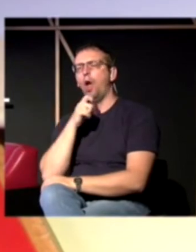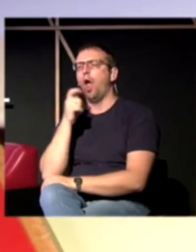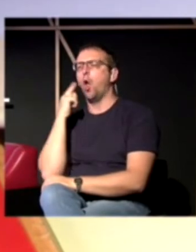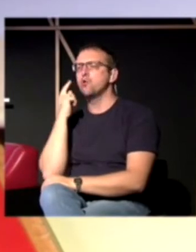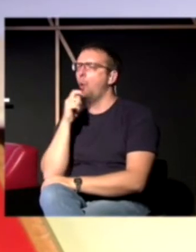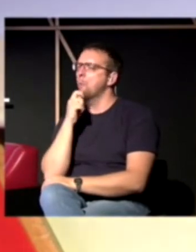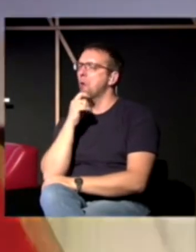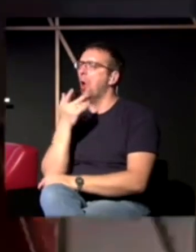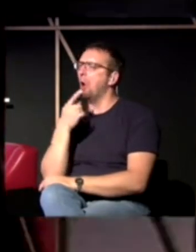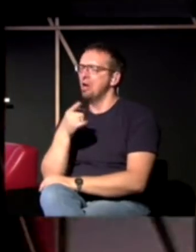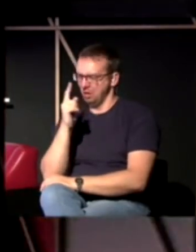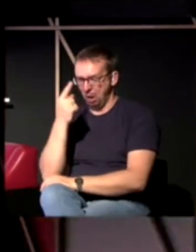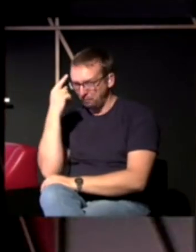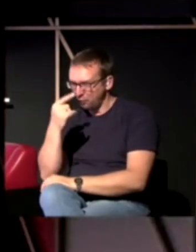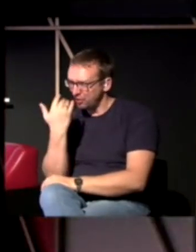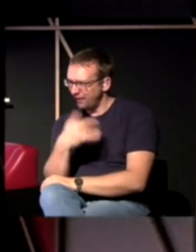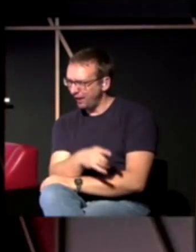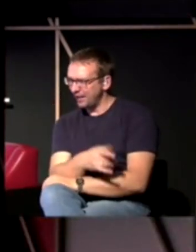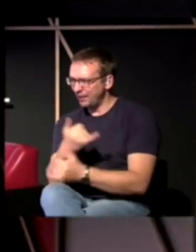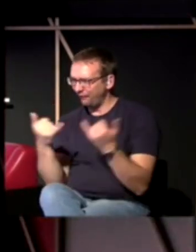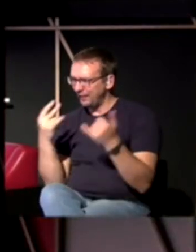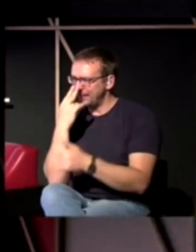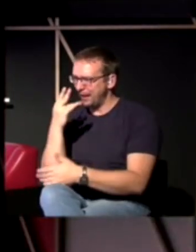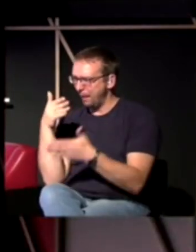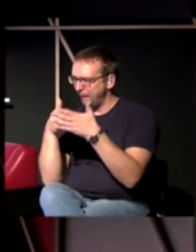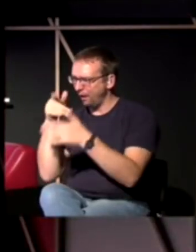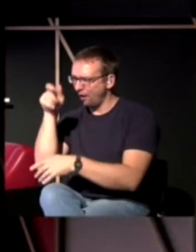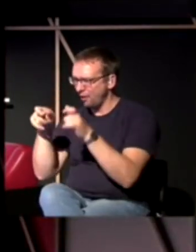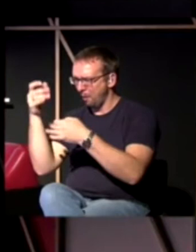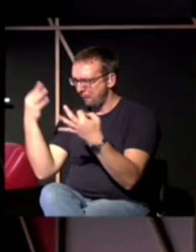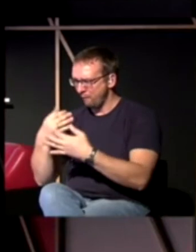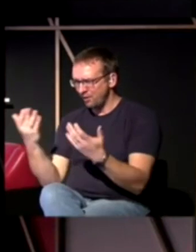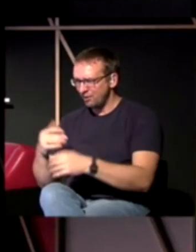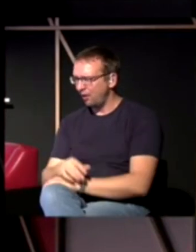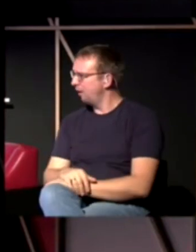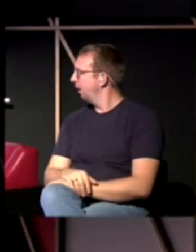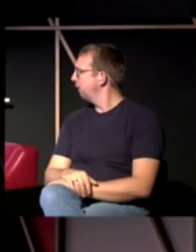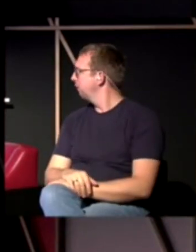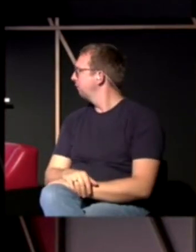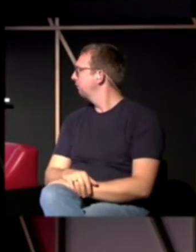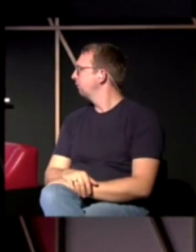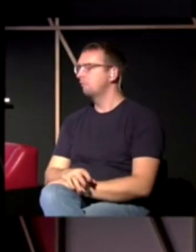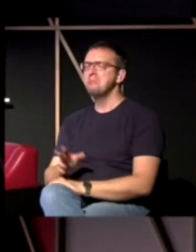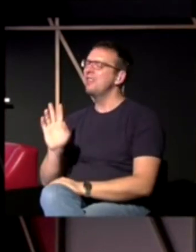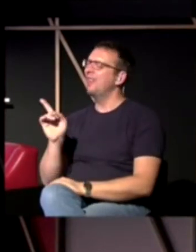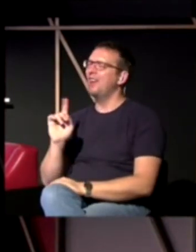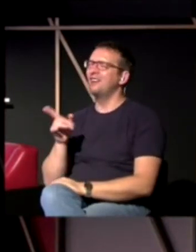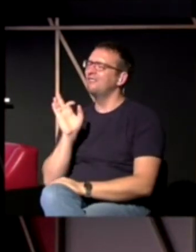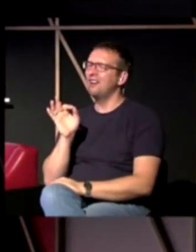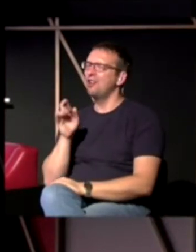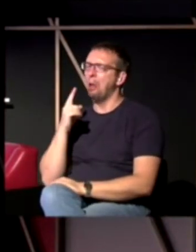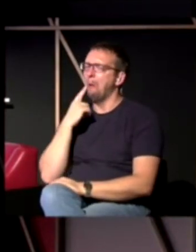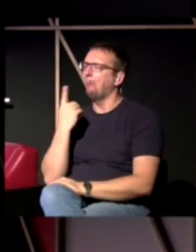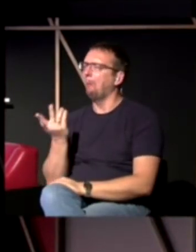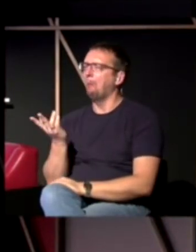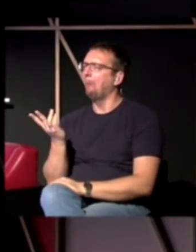Well, to be honest, around nothing. I wasn't aware at all about all these inequalities between